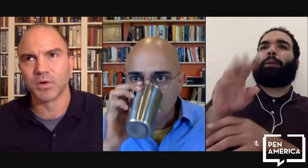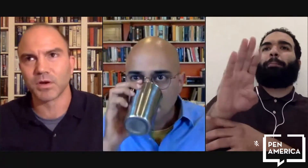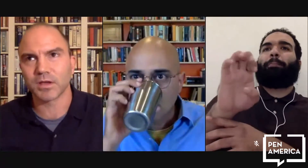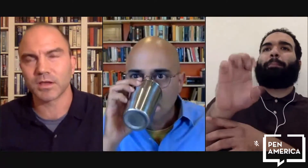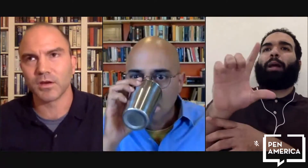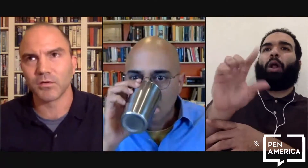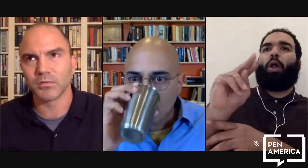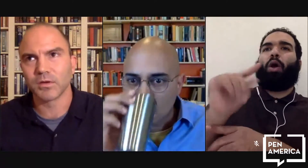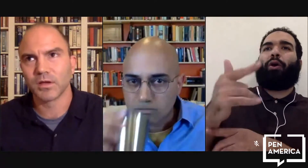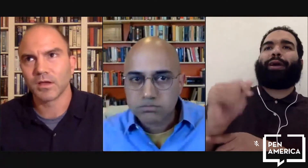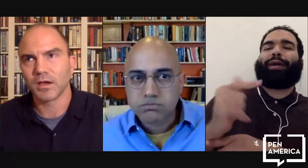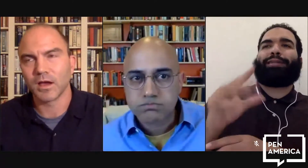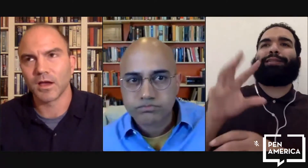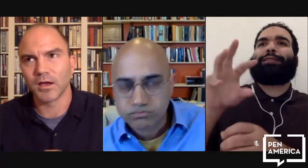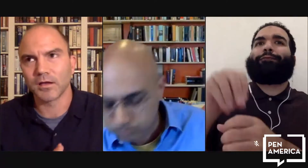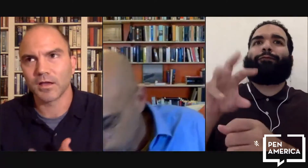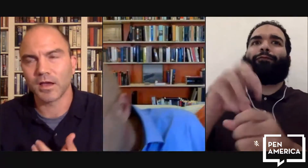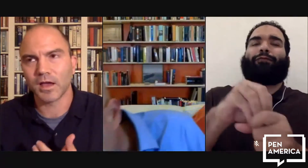this is a book.